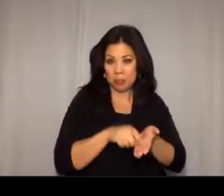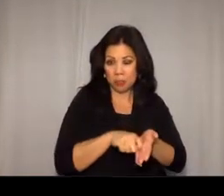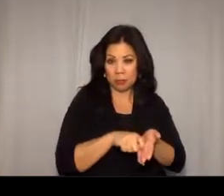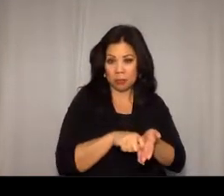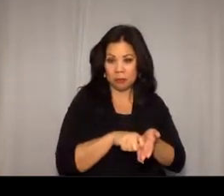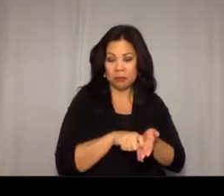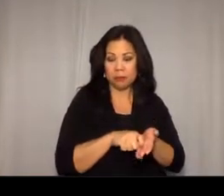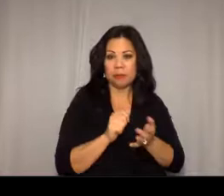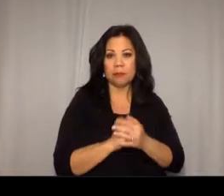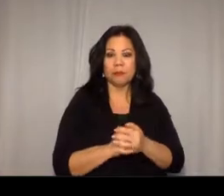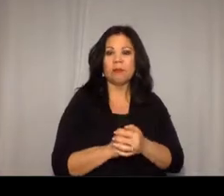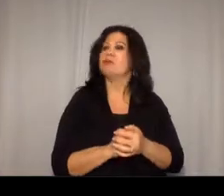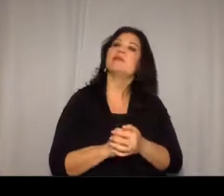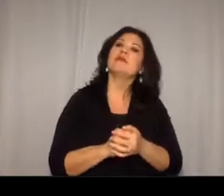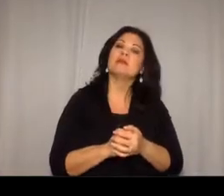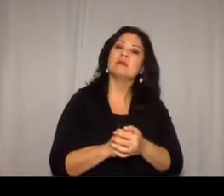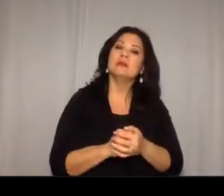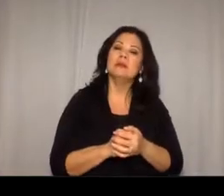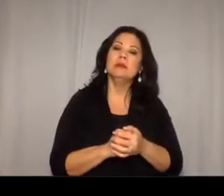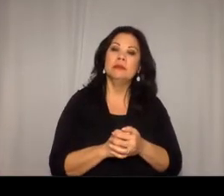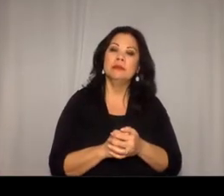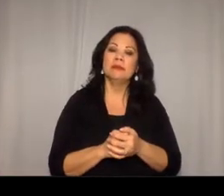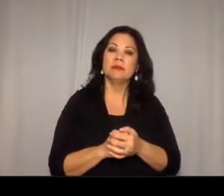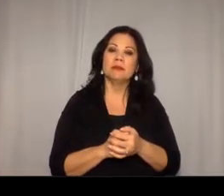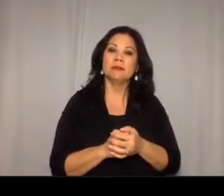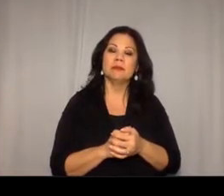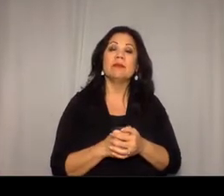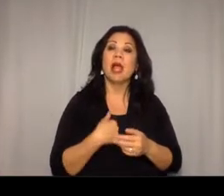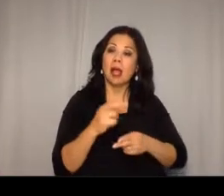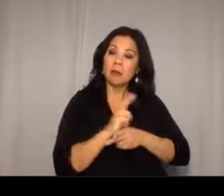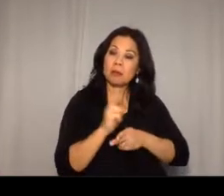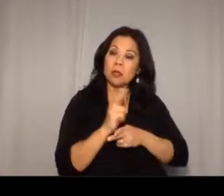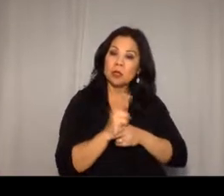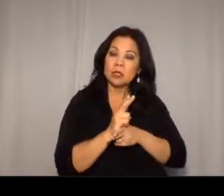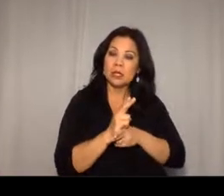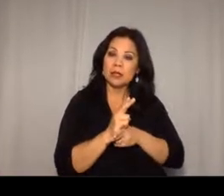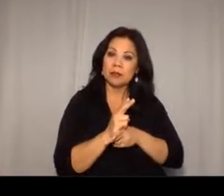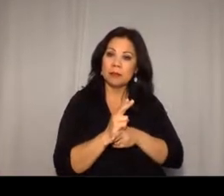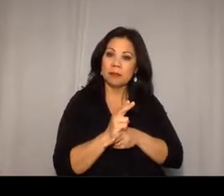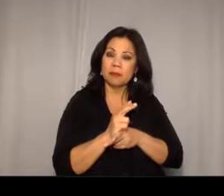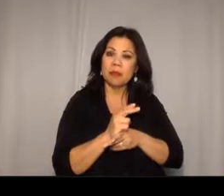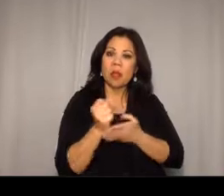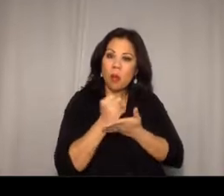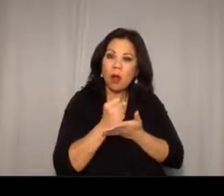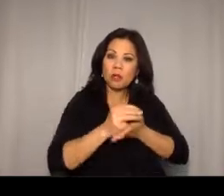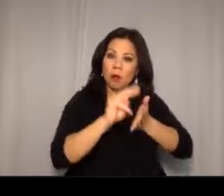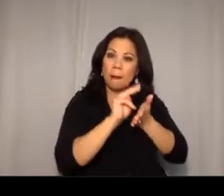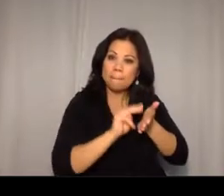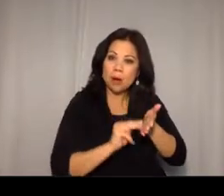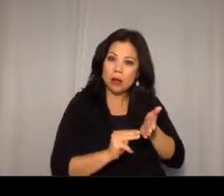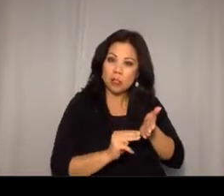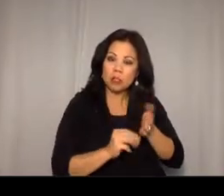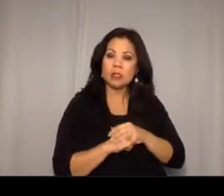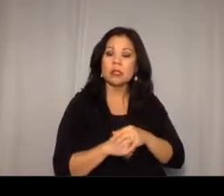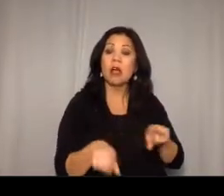pencil and eraser. I'm using my handy dandy washable markers, and